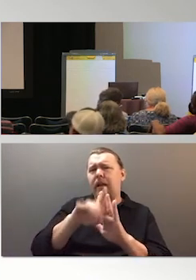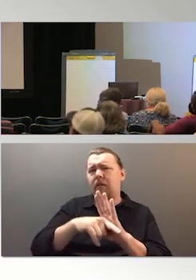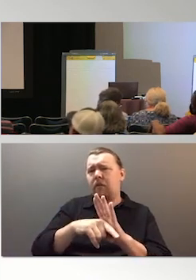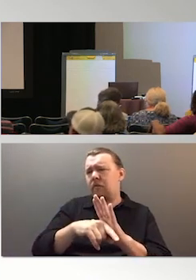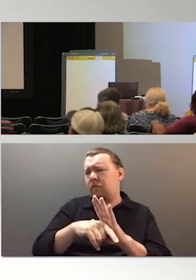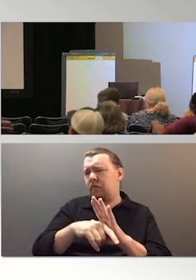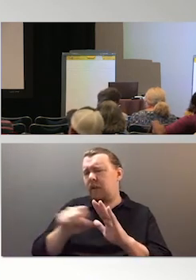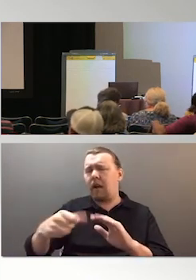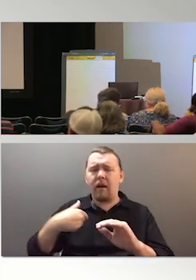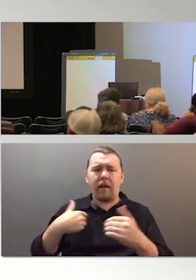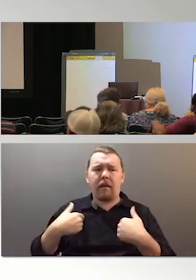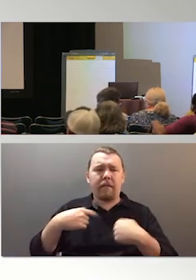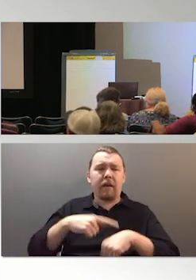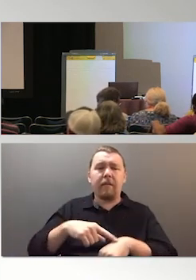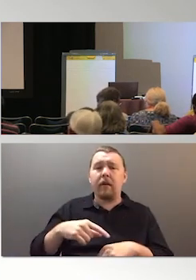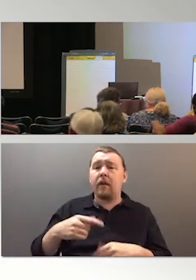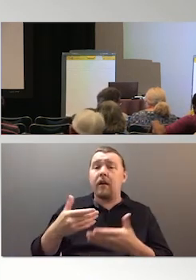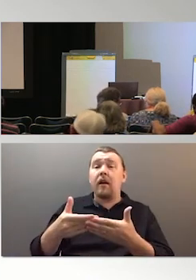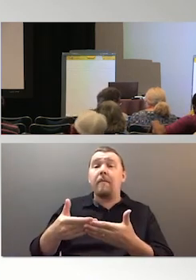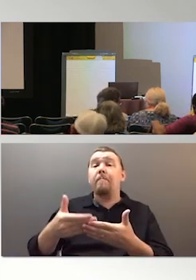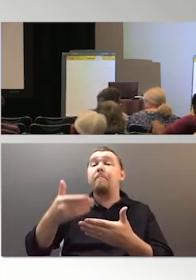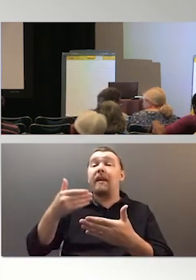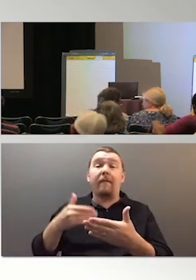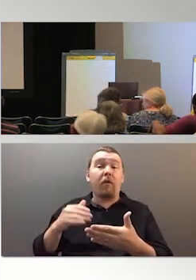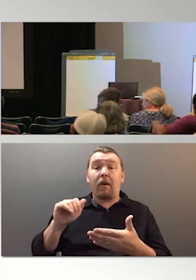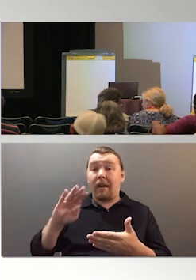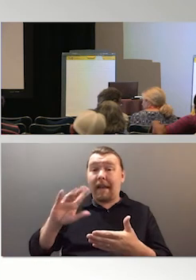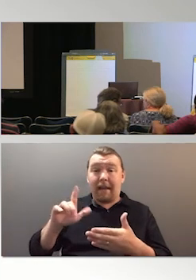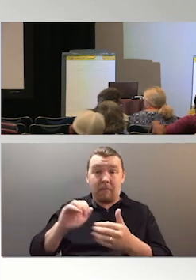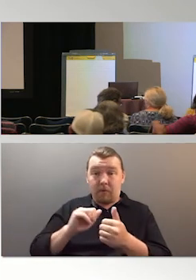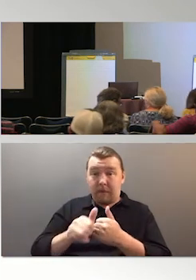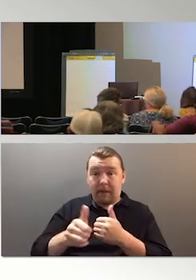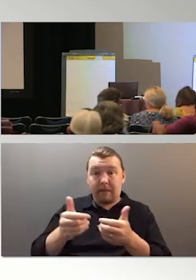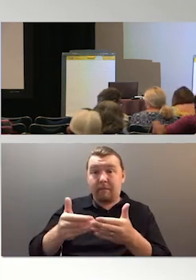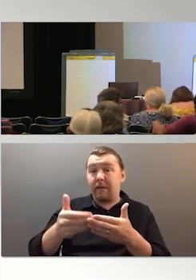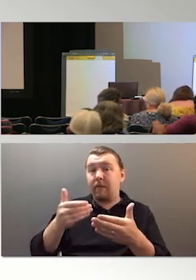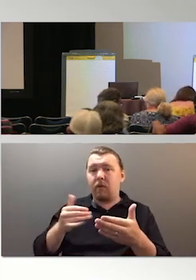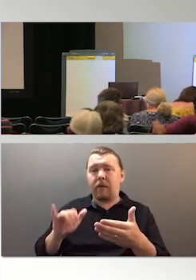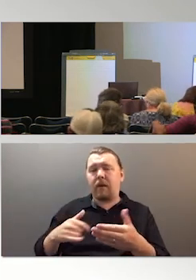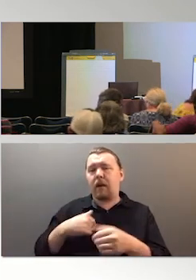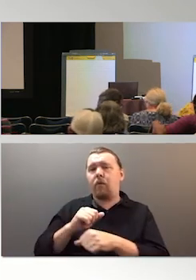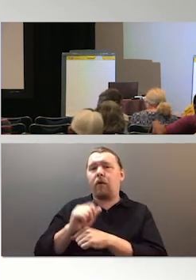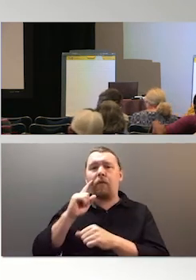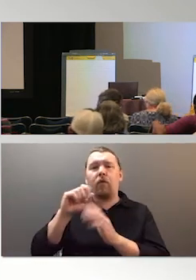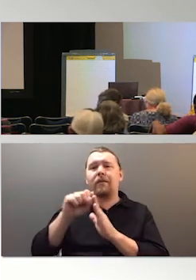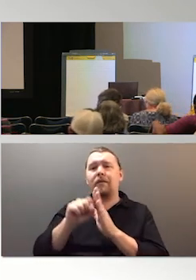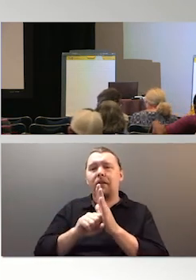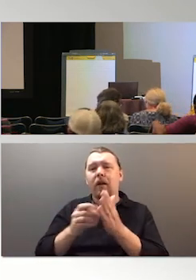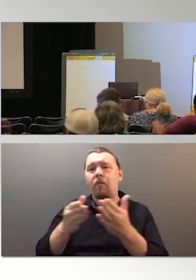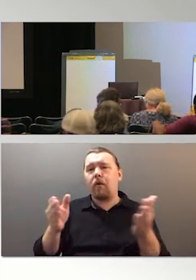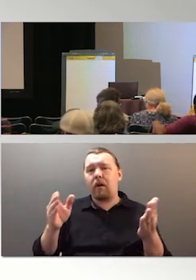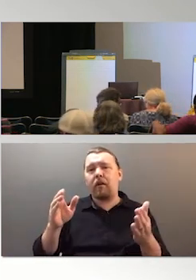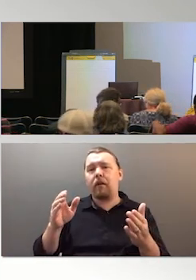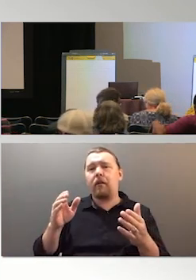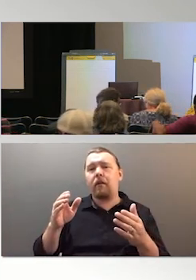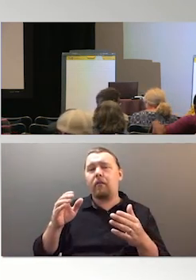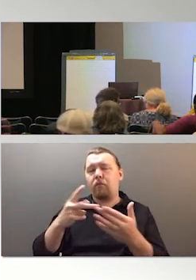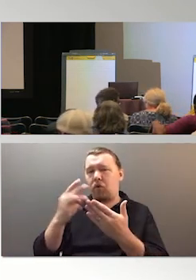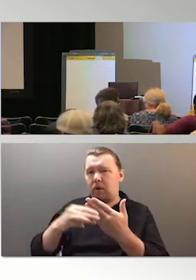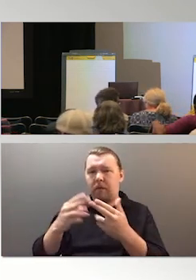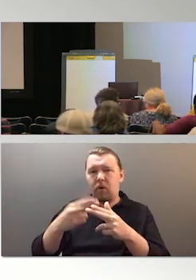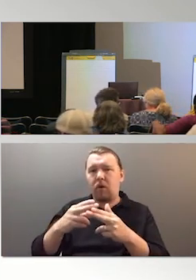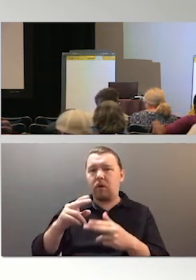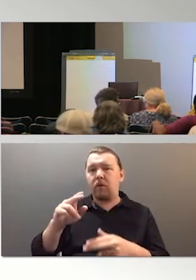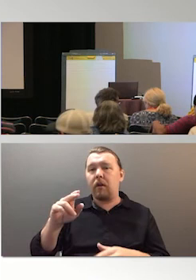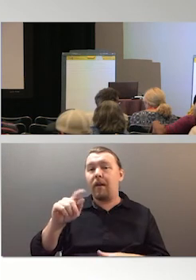got time. So before ABLE passed, I actually worked for a statewide nonprofit called the ARC of Florida. And the